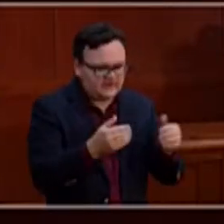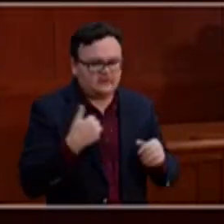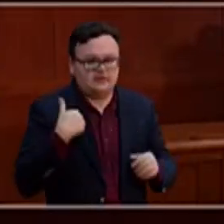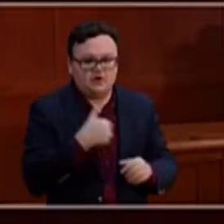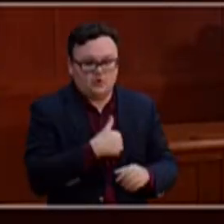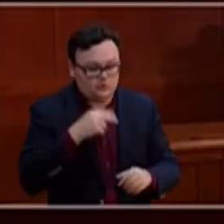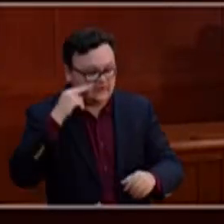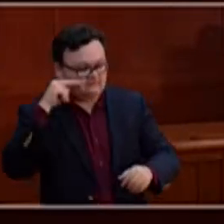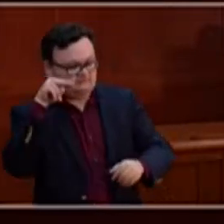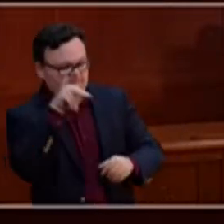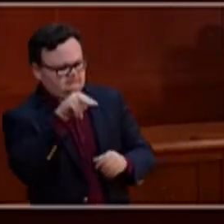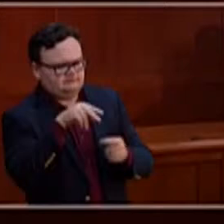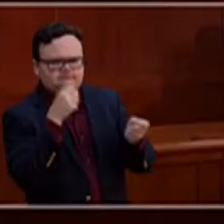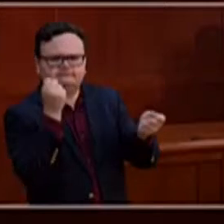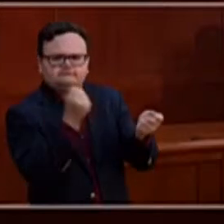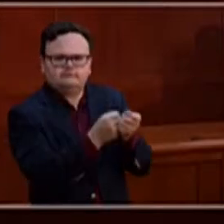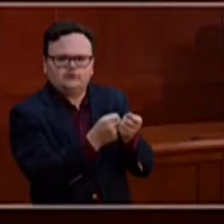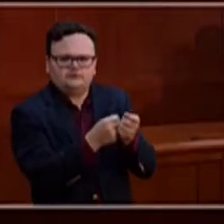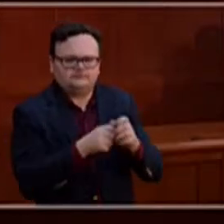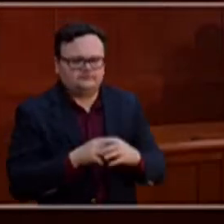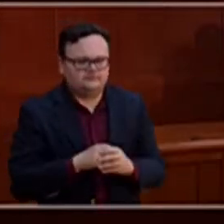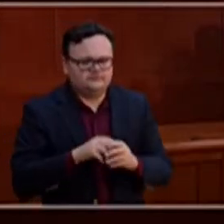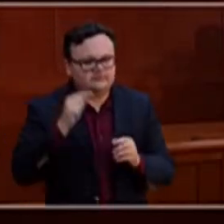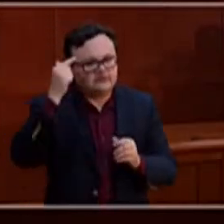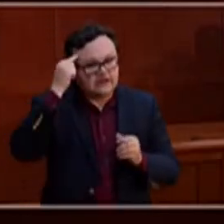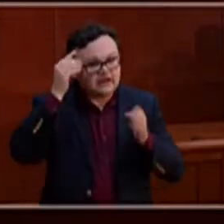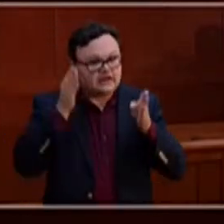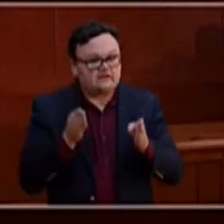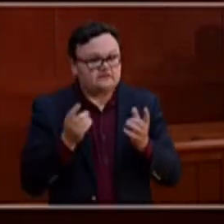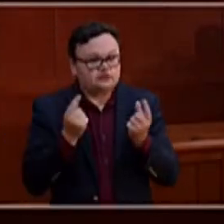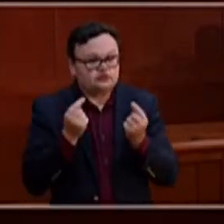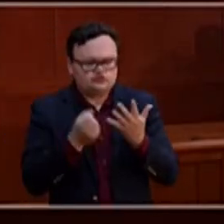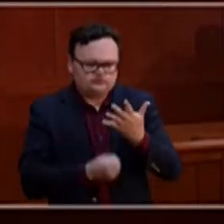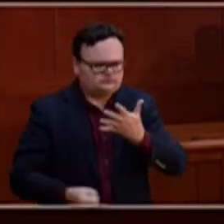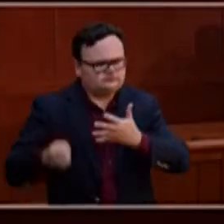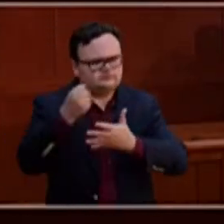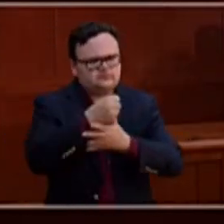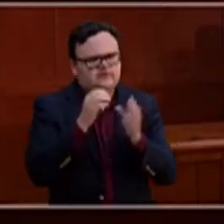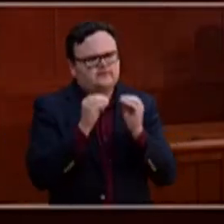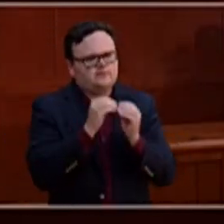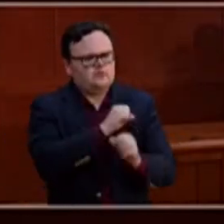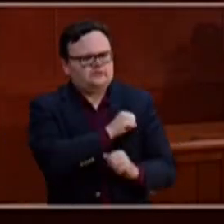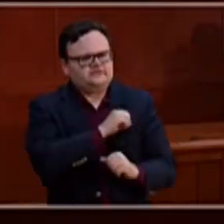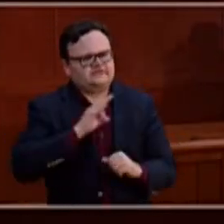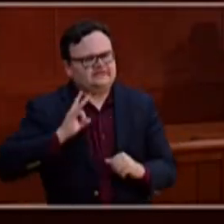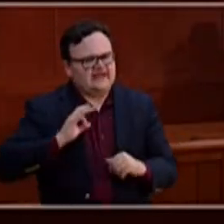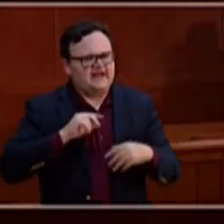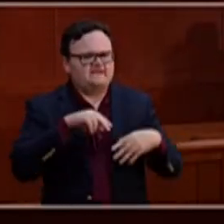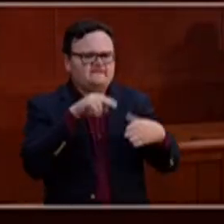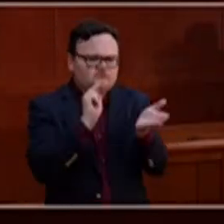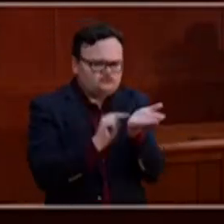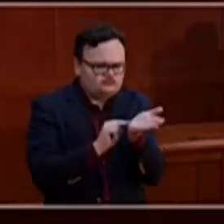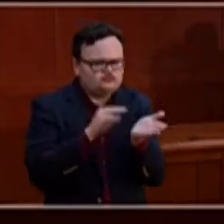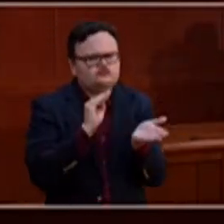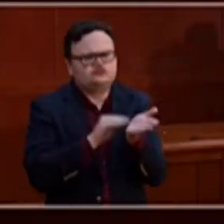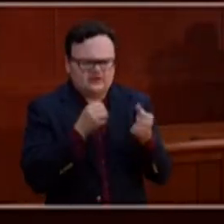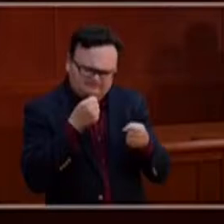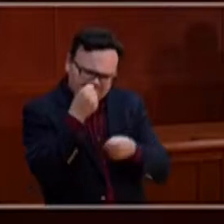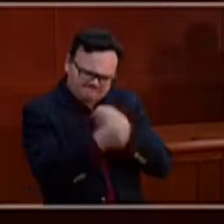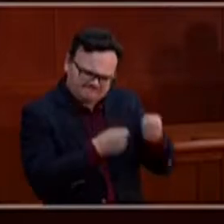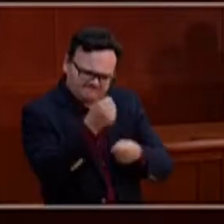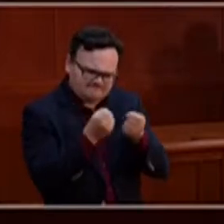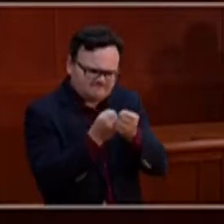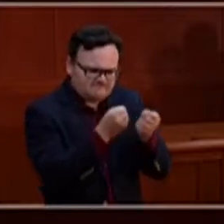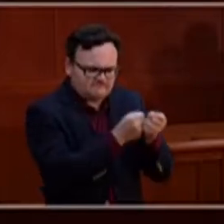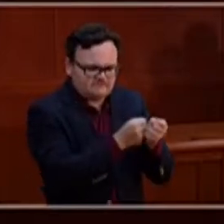The governor's prioritization of staffing has been absolutely critical. He said to me, I